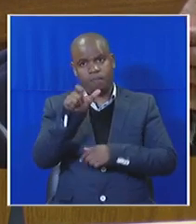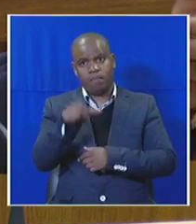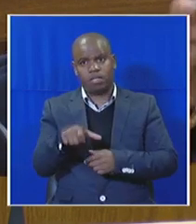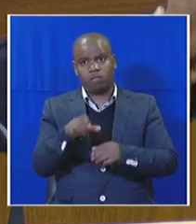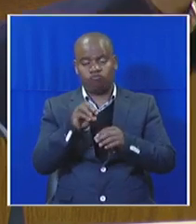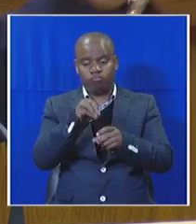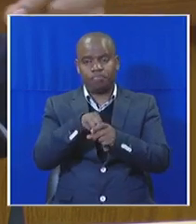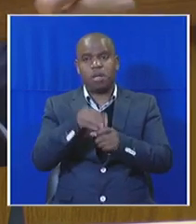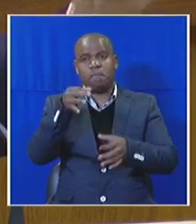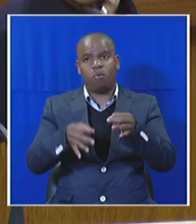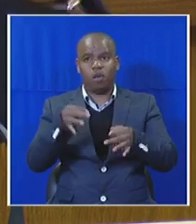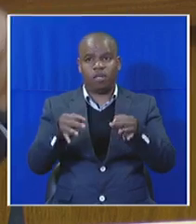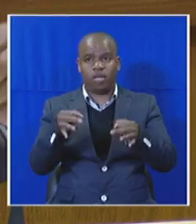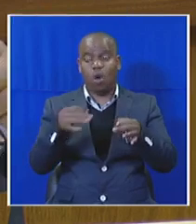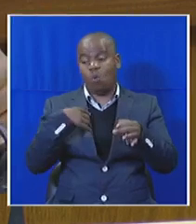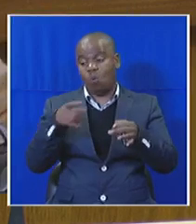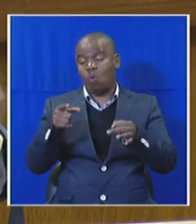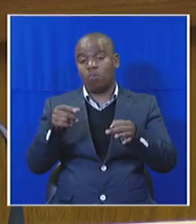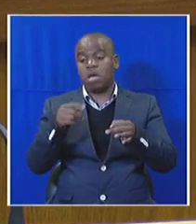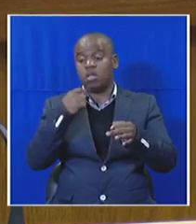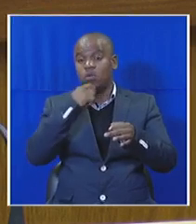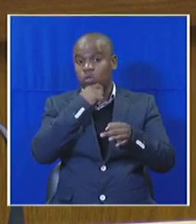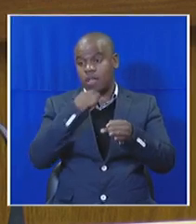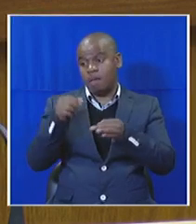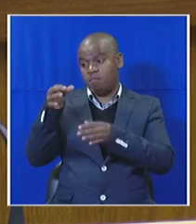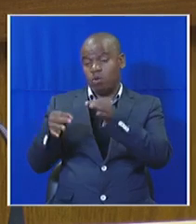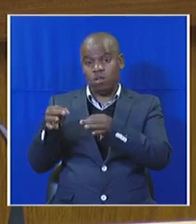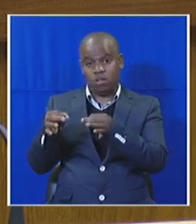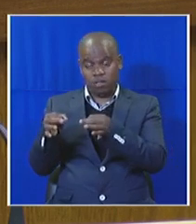political, is using the political